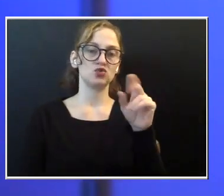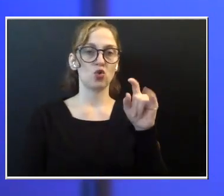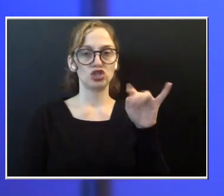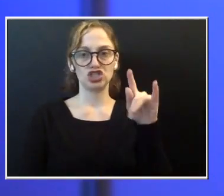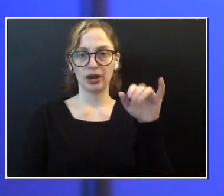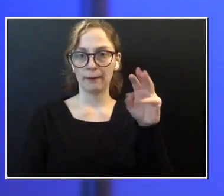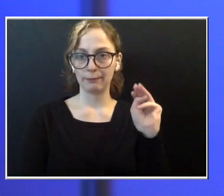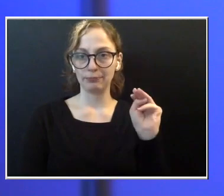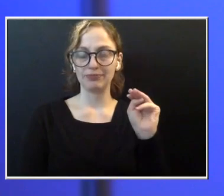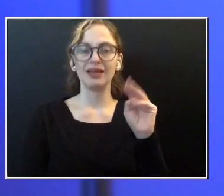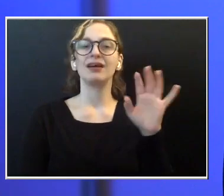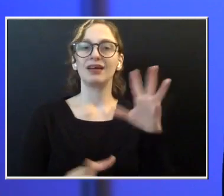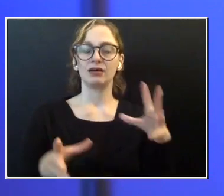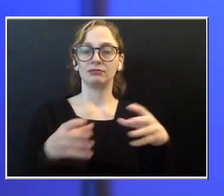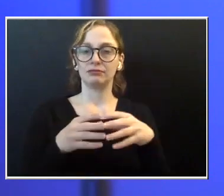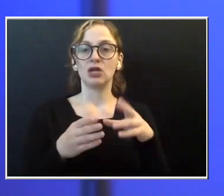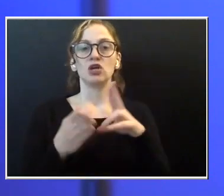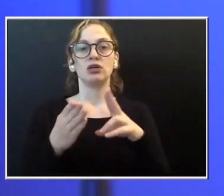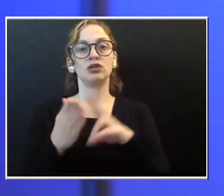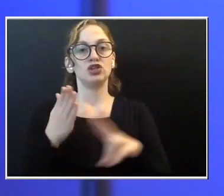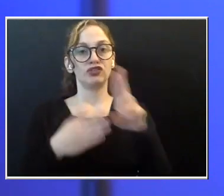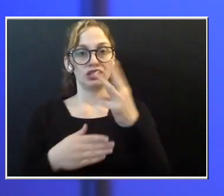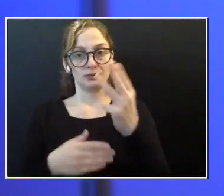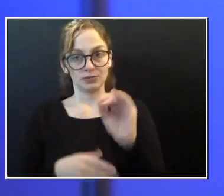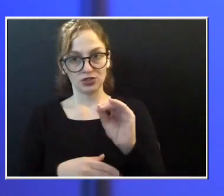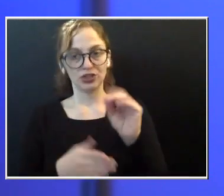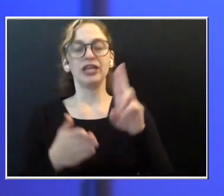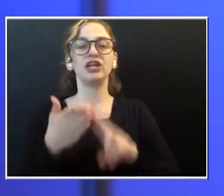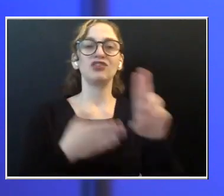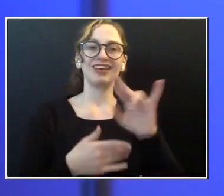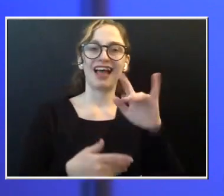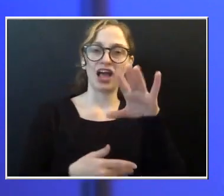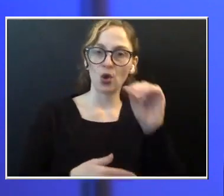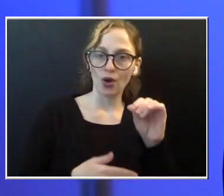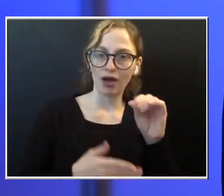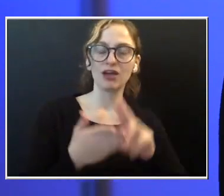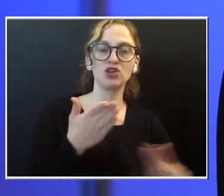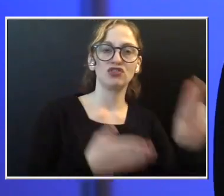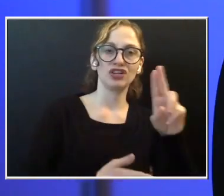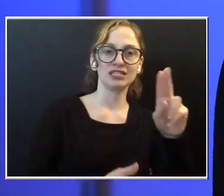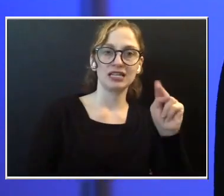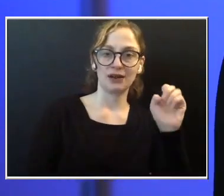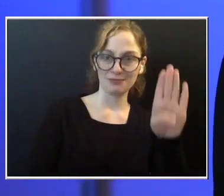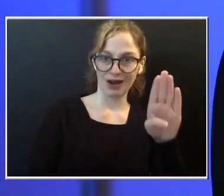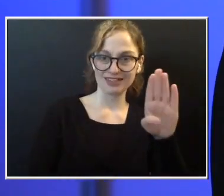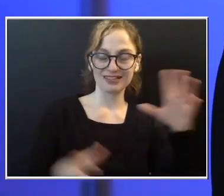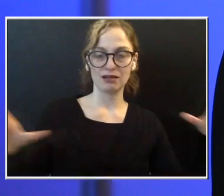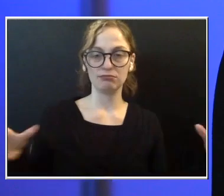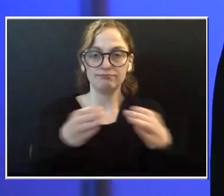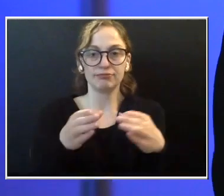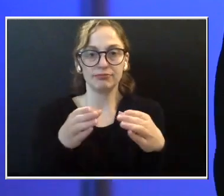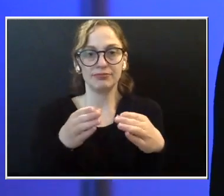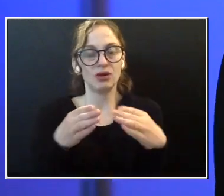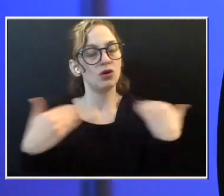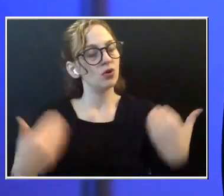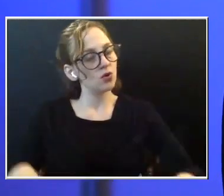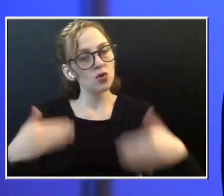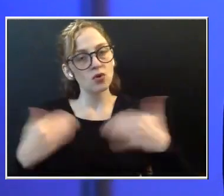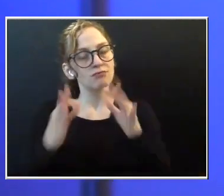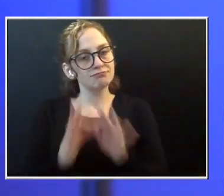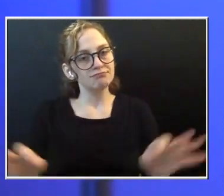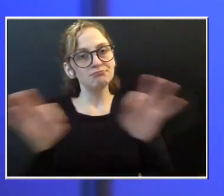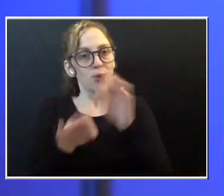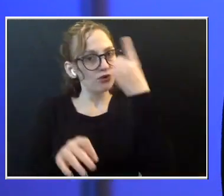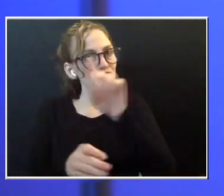Missouri, University of Iowa, and University of Nebraska. It's really a big deal for the Midwest and certainly a big deal for